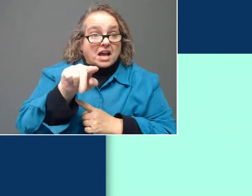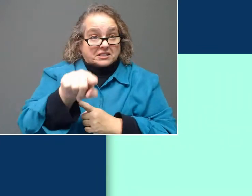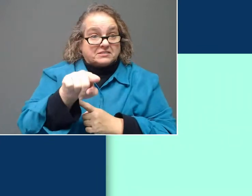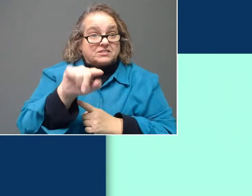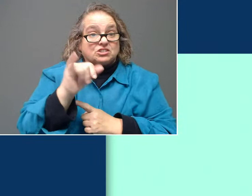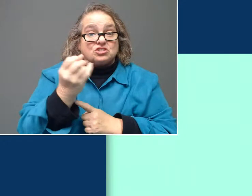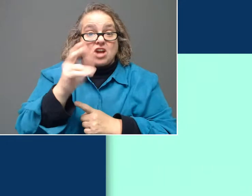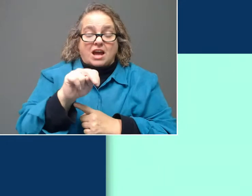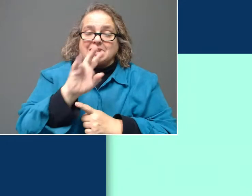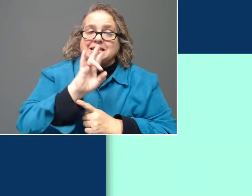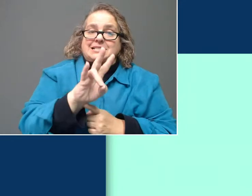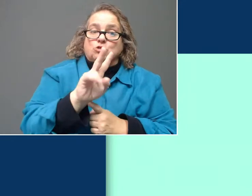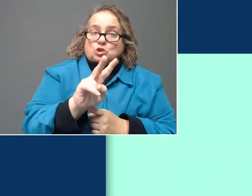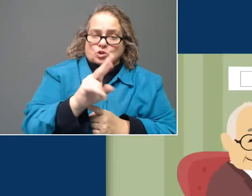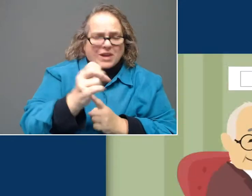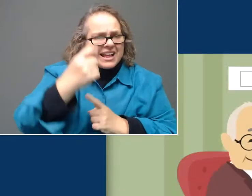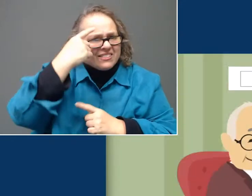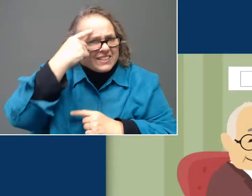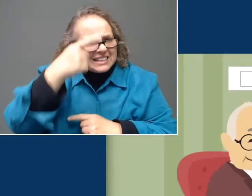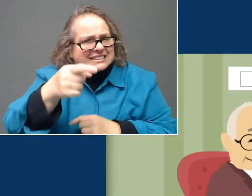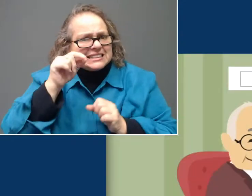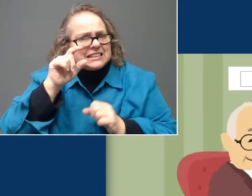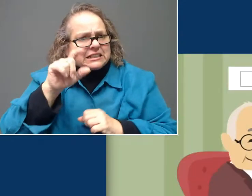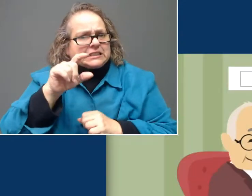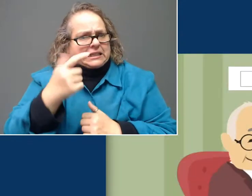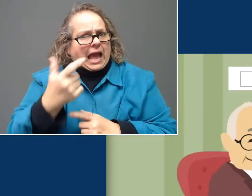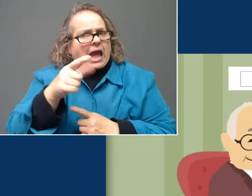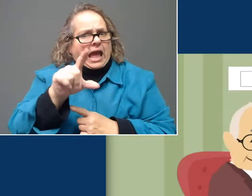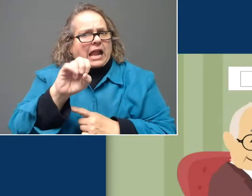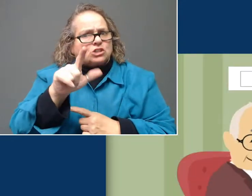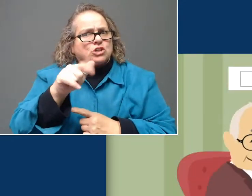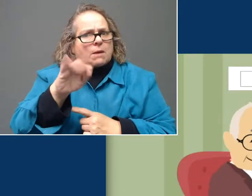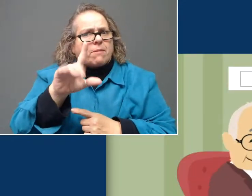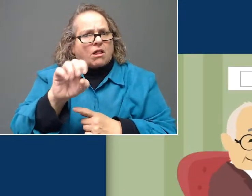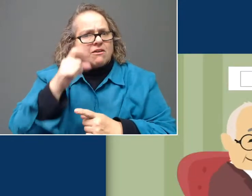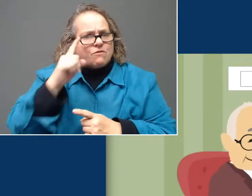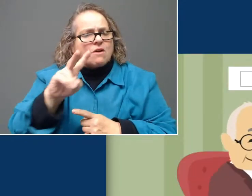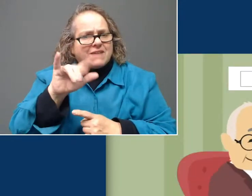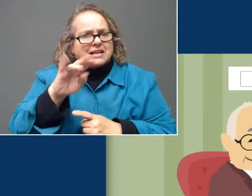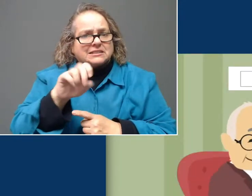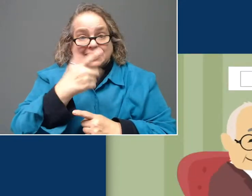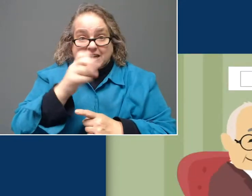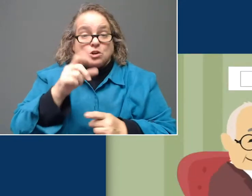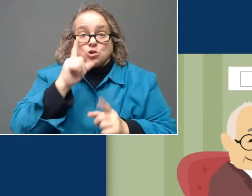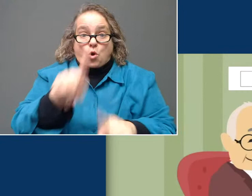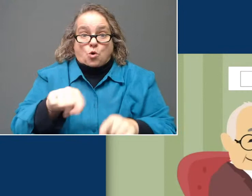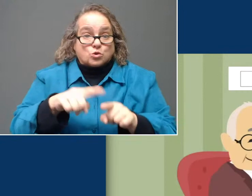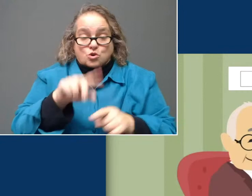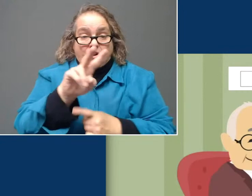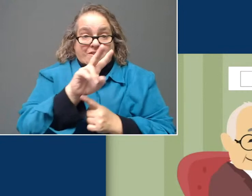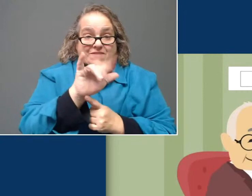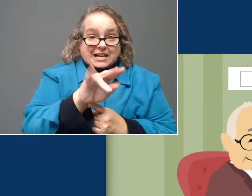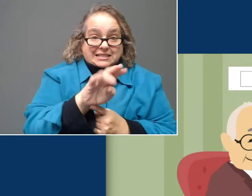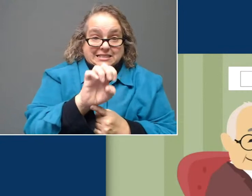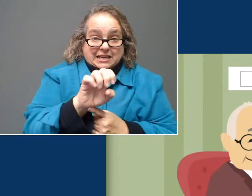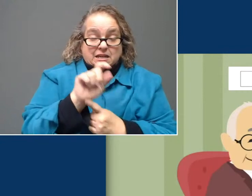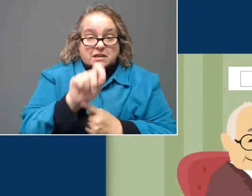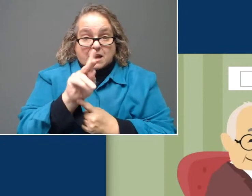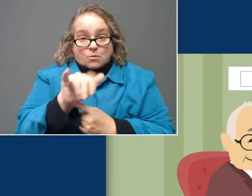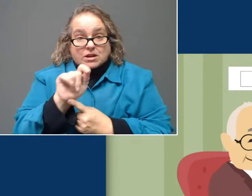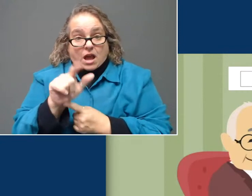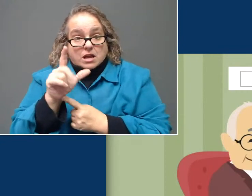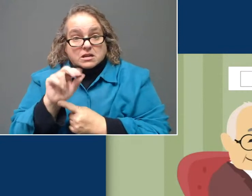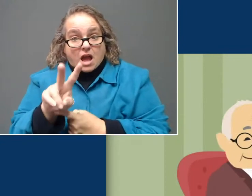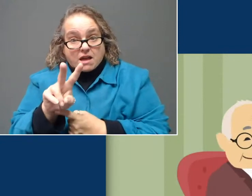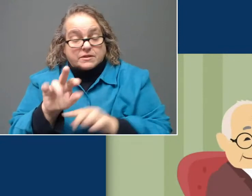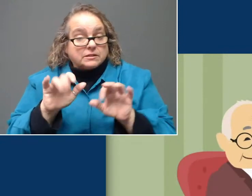he is eligible for the vaccine. John heads to the Find a Vaccine website to begin the quick and simple screening survey.